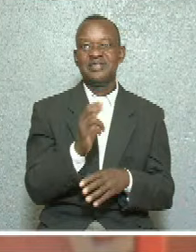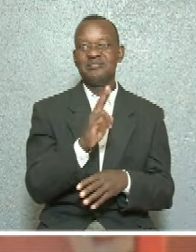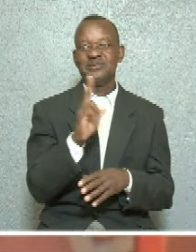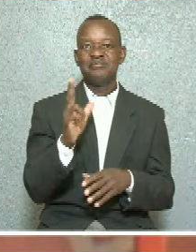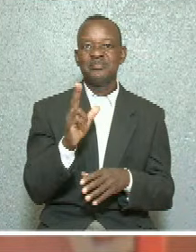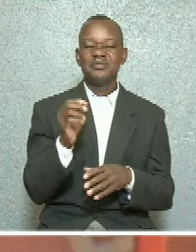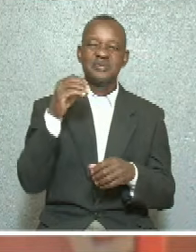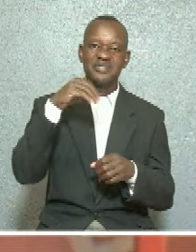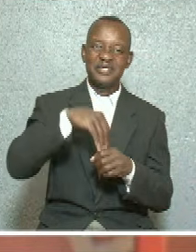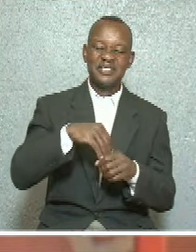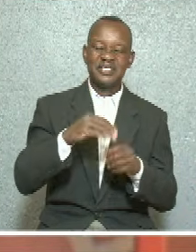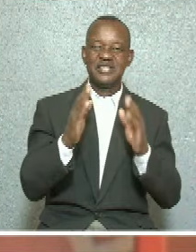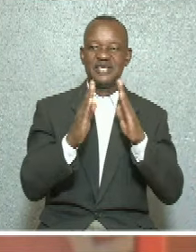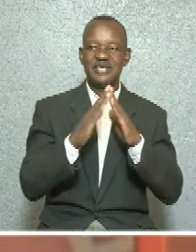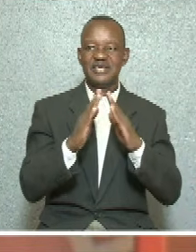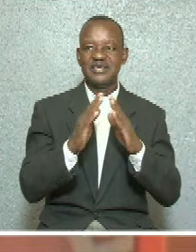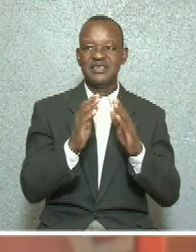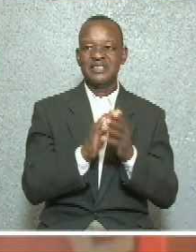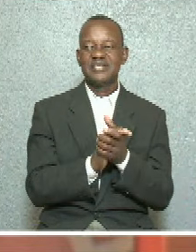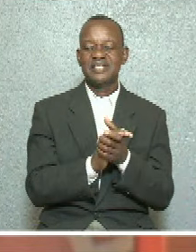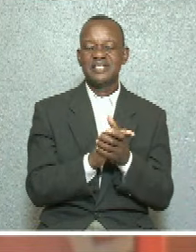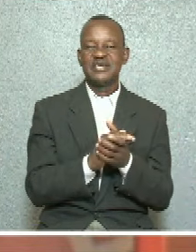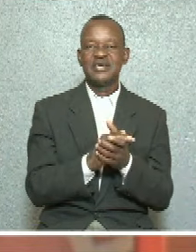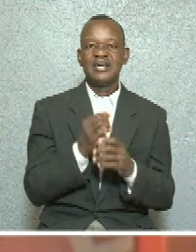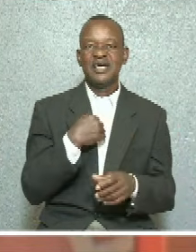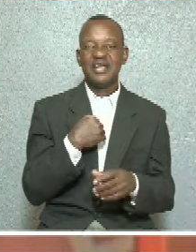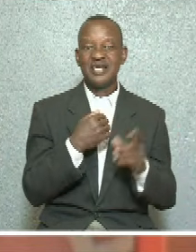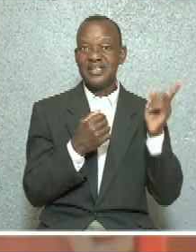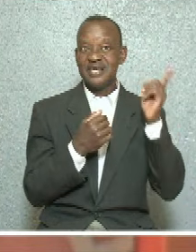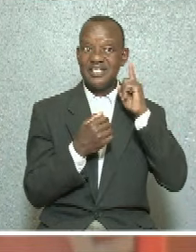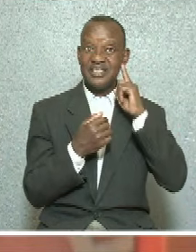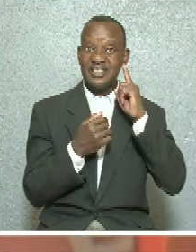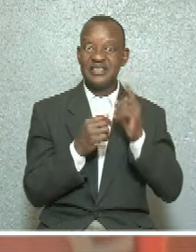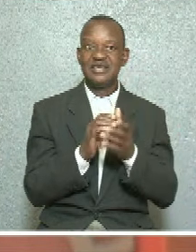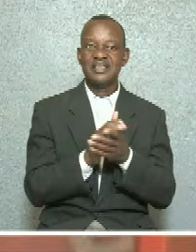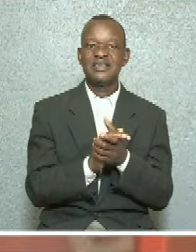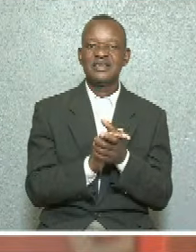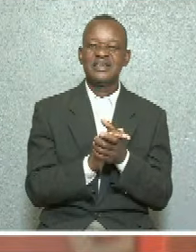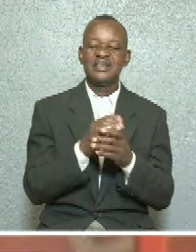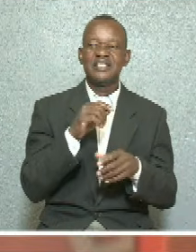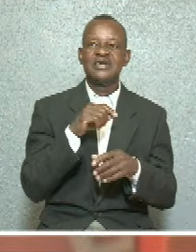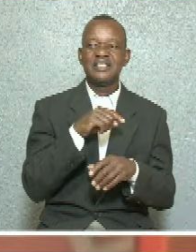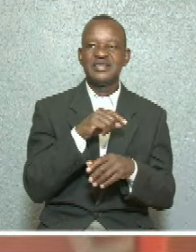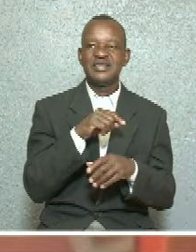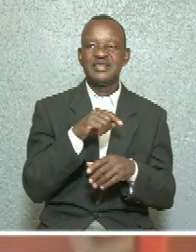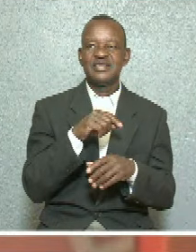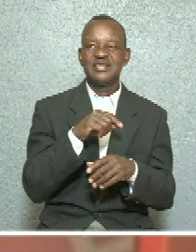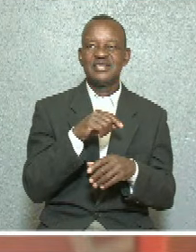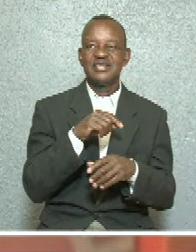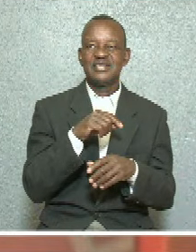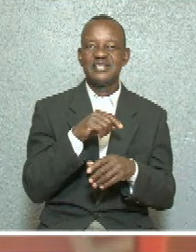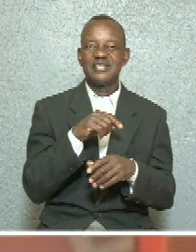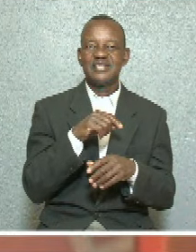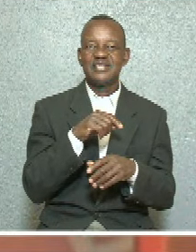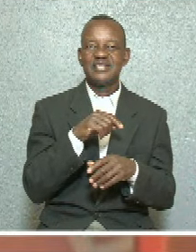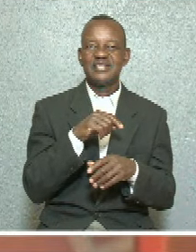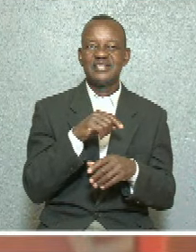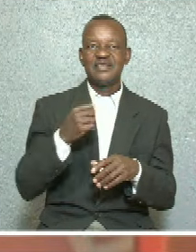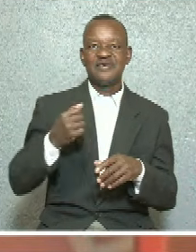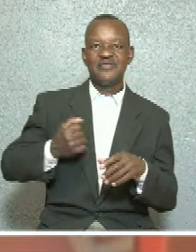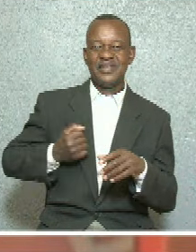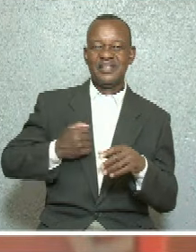I wish to be a president like our founding father was. You also want to be a president?